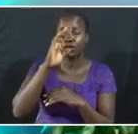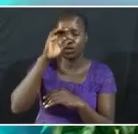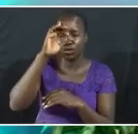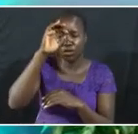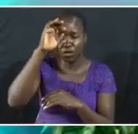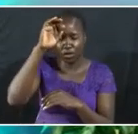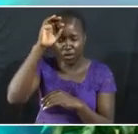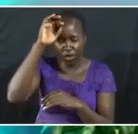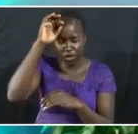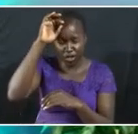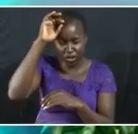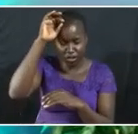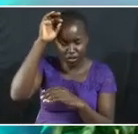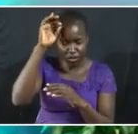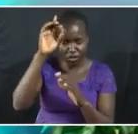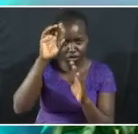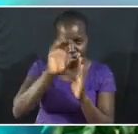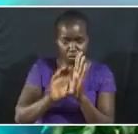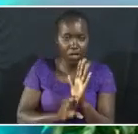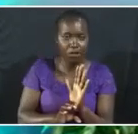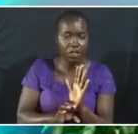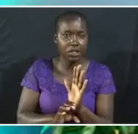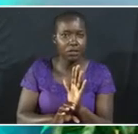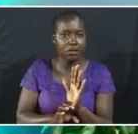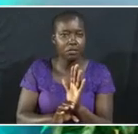original intent.